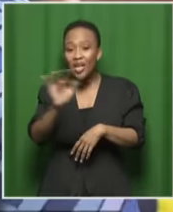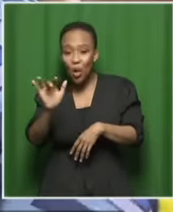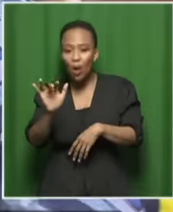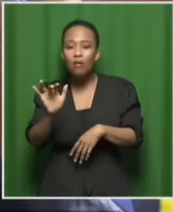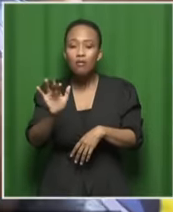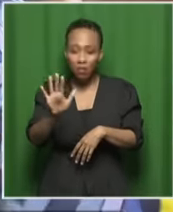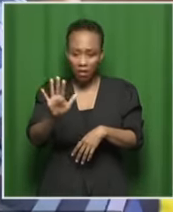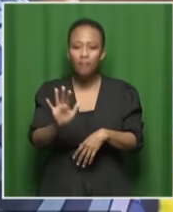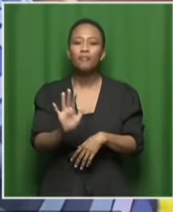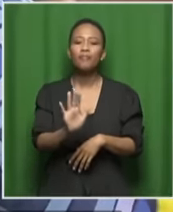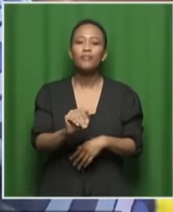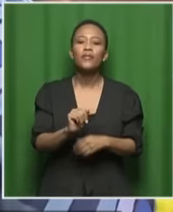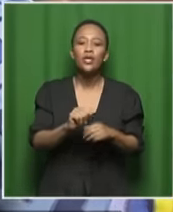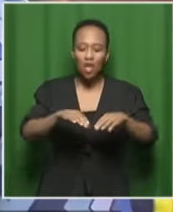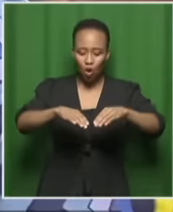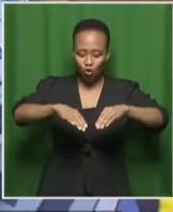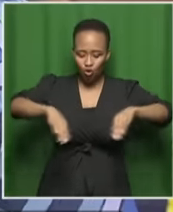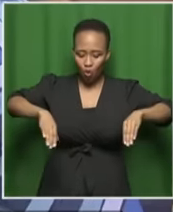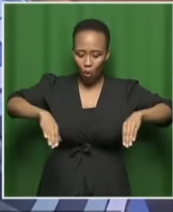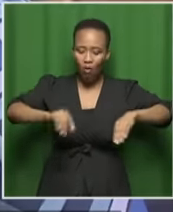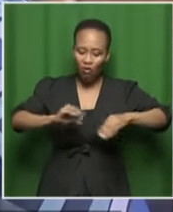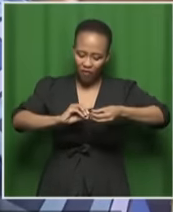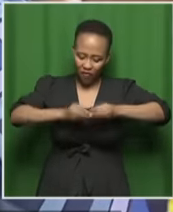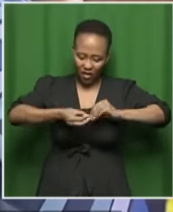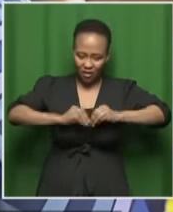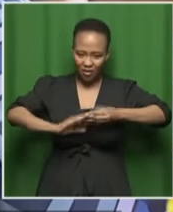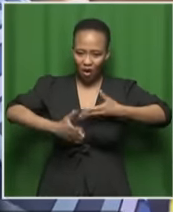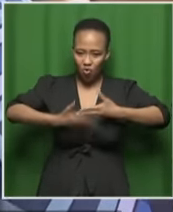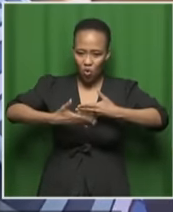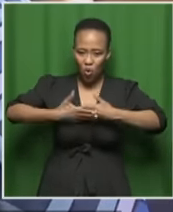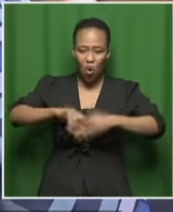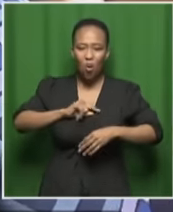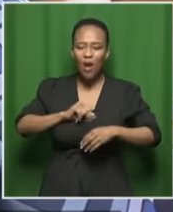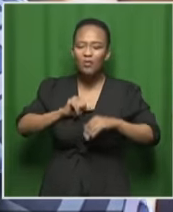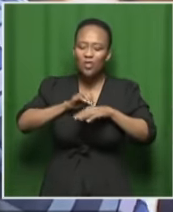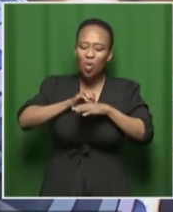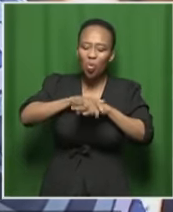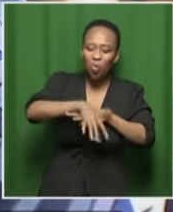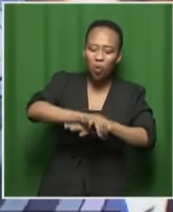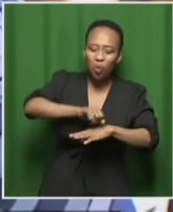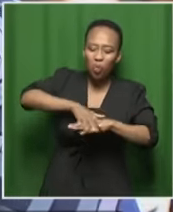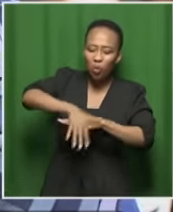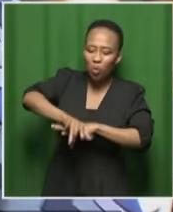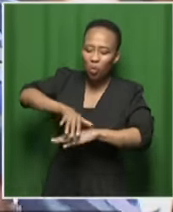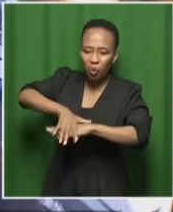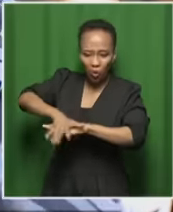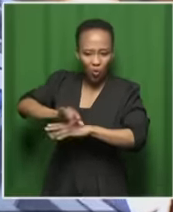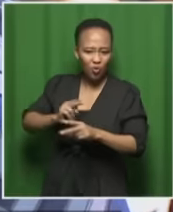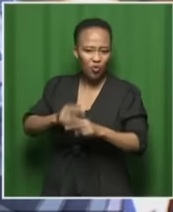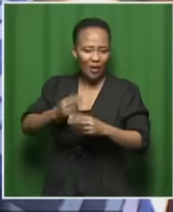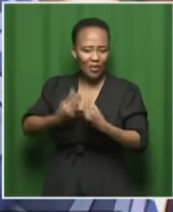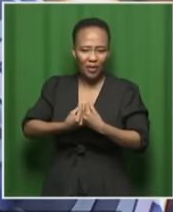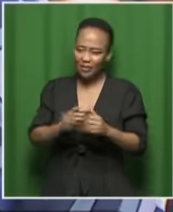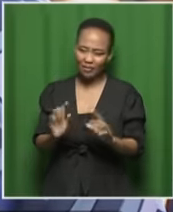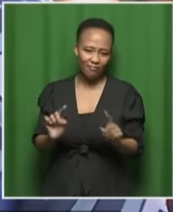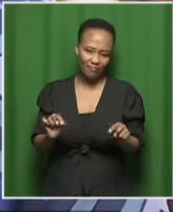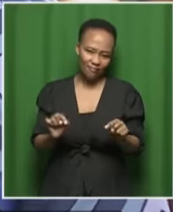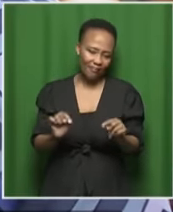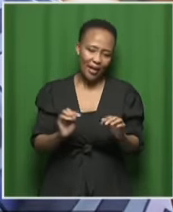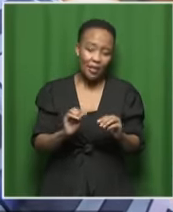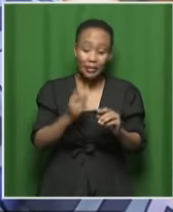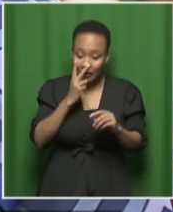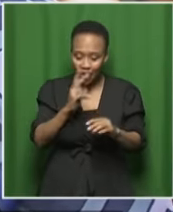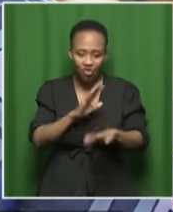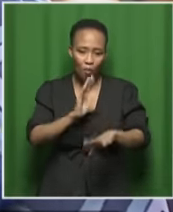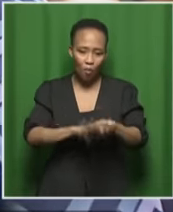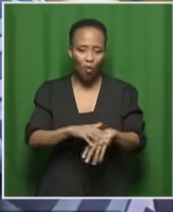first time, you don't see sewer flowing, purely because of the intervention that we've made. Secondly, as a provincial government, we've taken over the roads